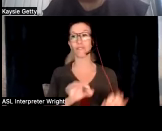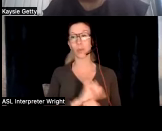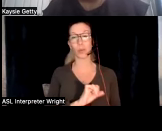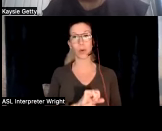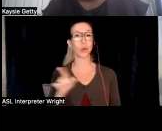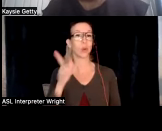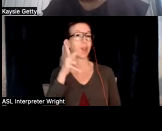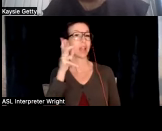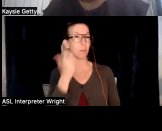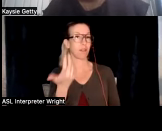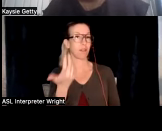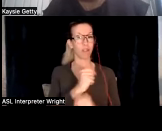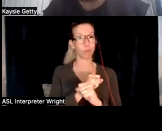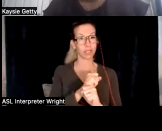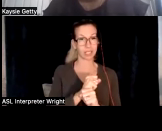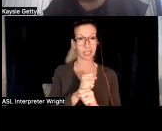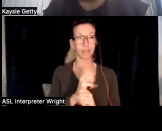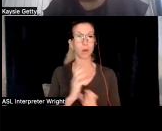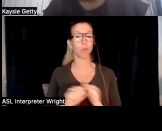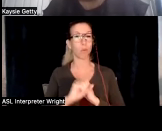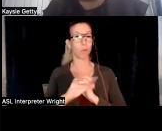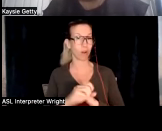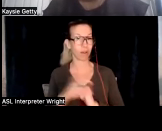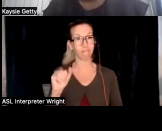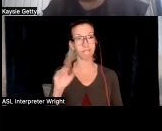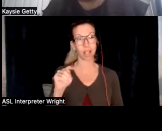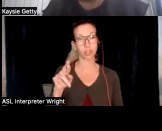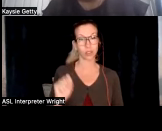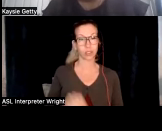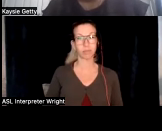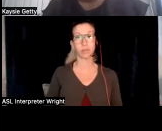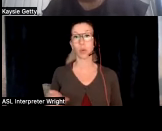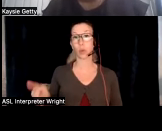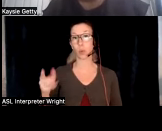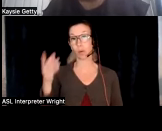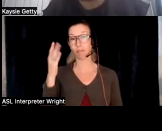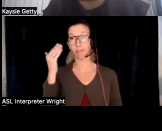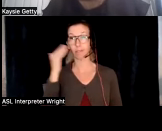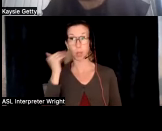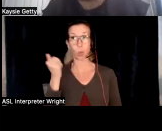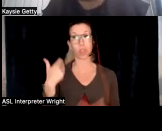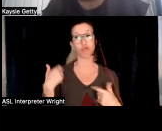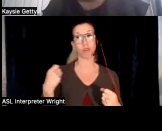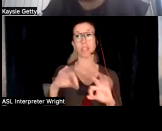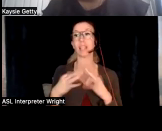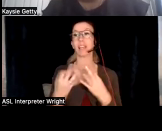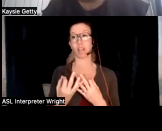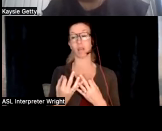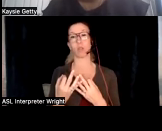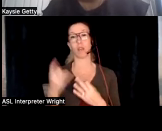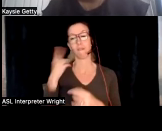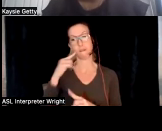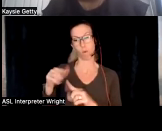and promotive factors that they're based on. For those of you familiar with strengthening families, which applies to younger children, that under 9 years old,